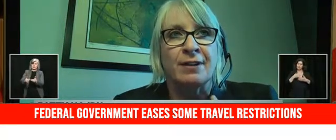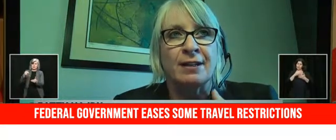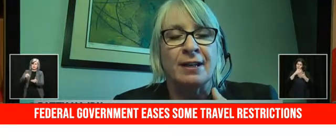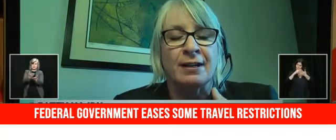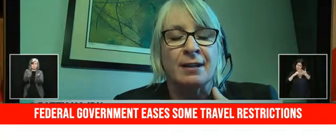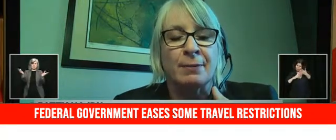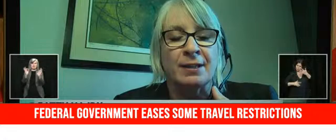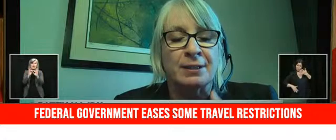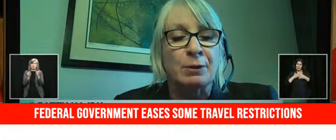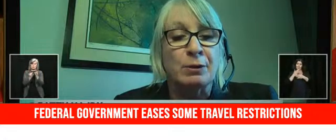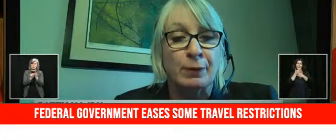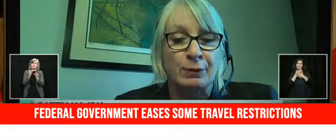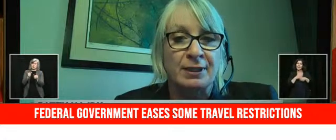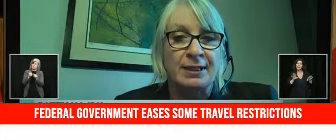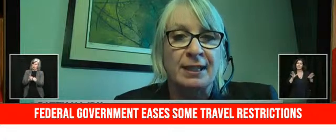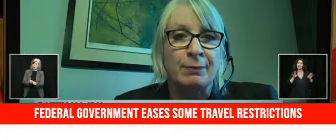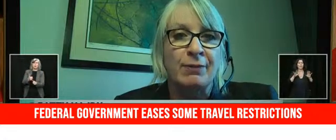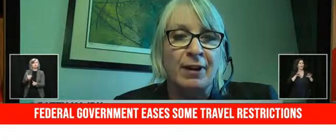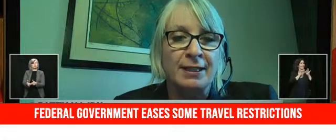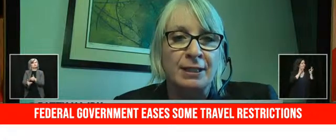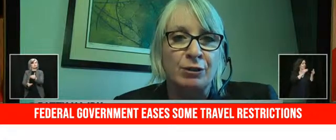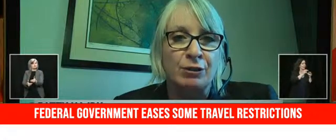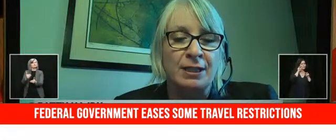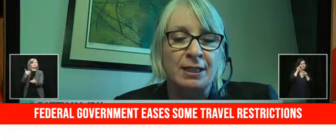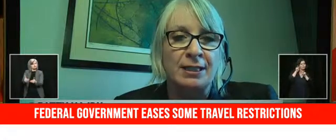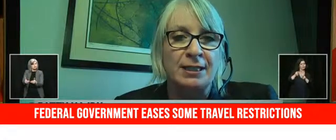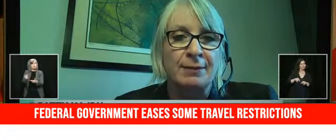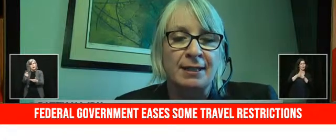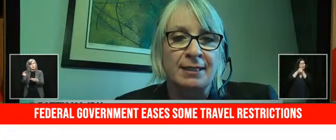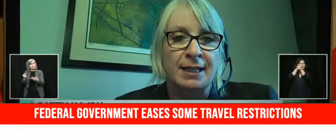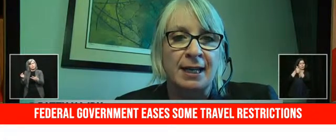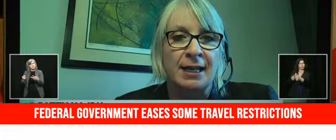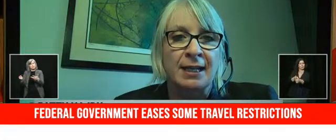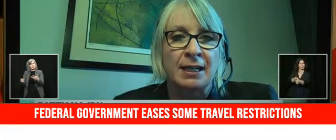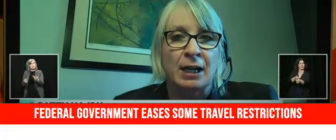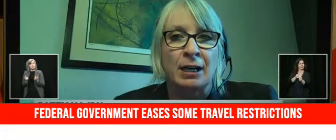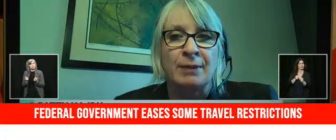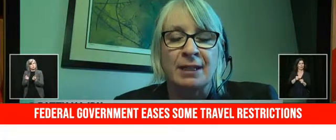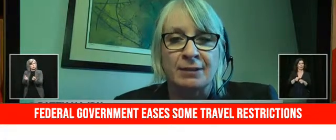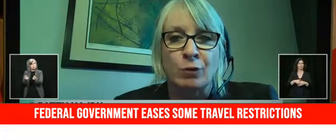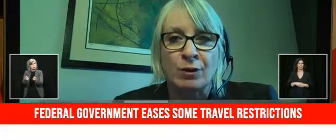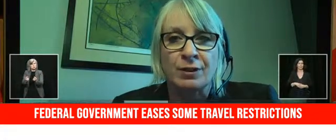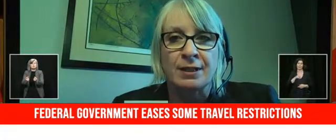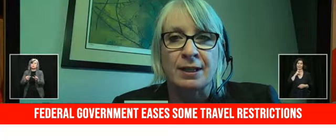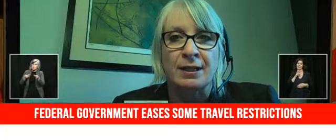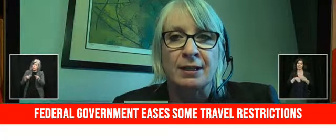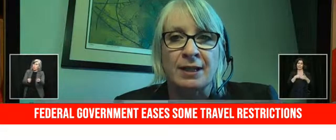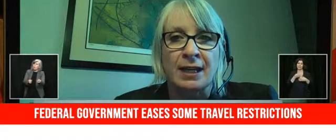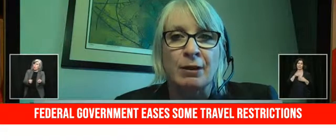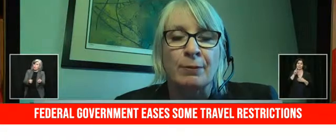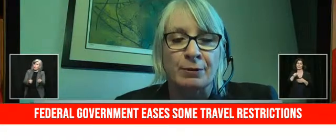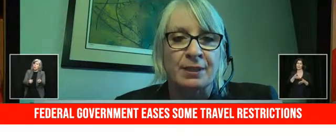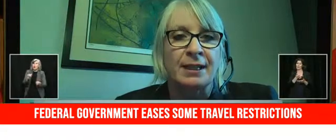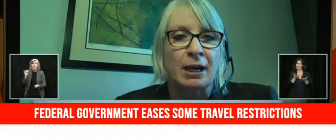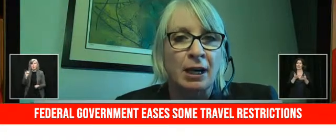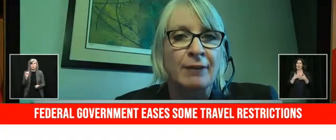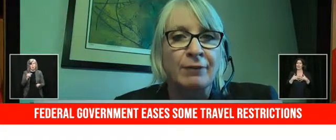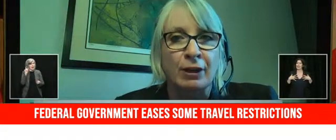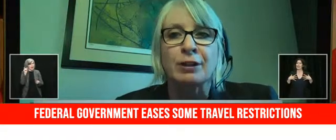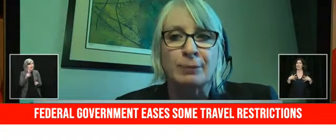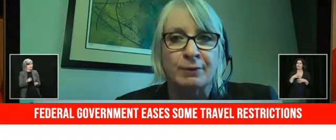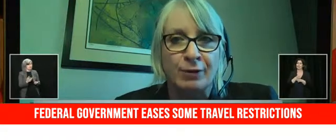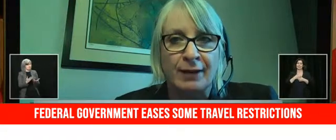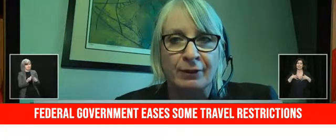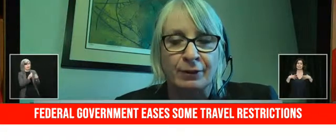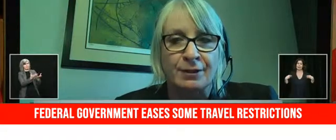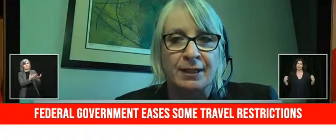actually a smooth process, and that it provides a certainty to CBSA, because of course they are processing a